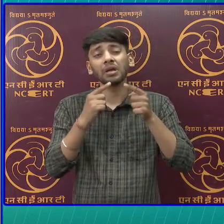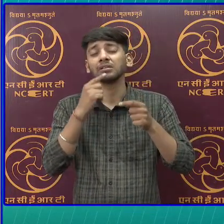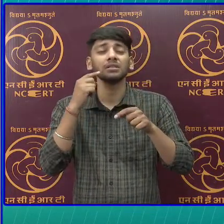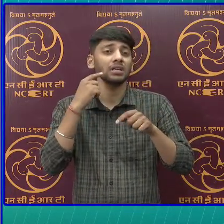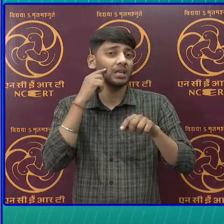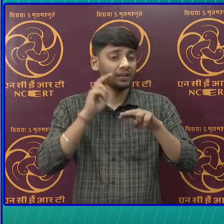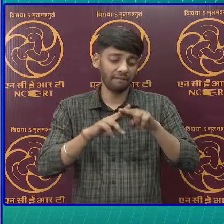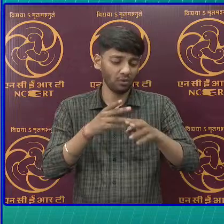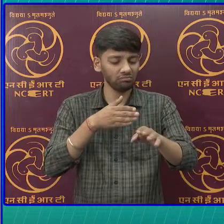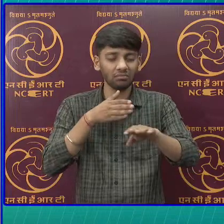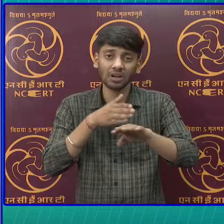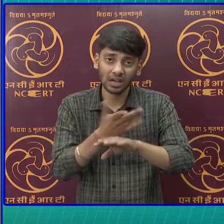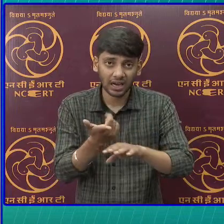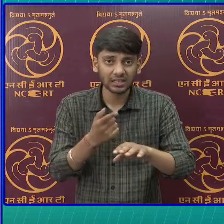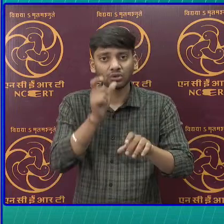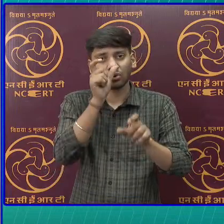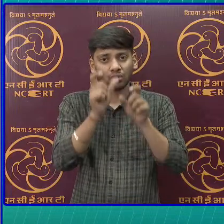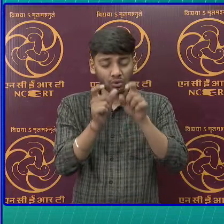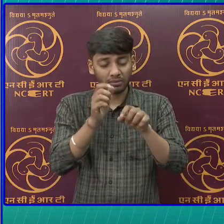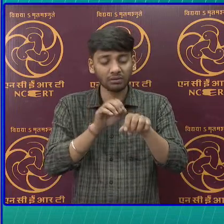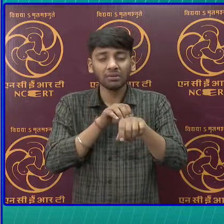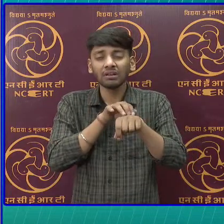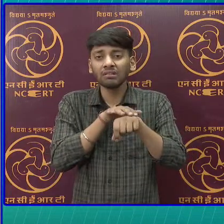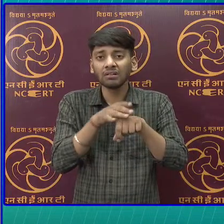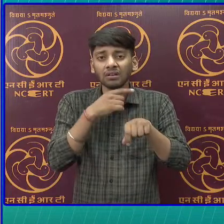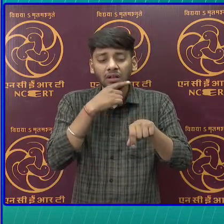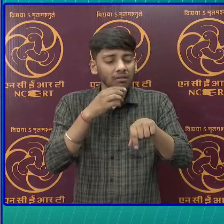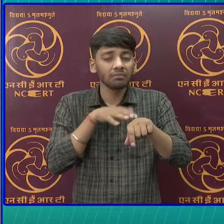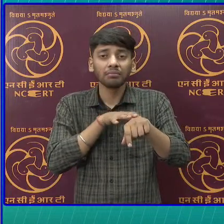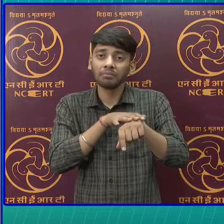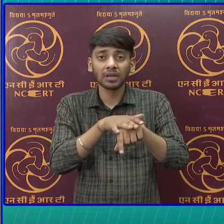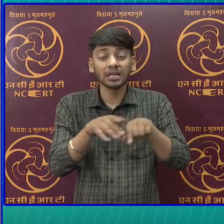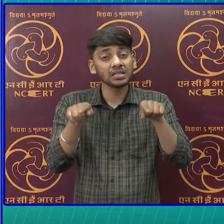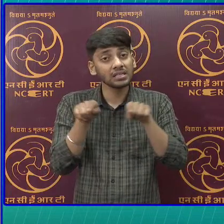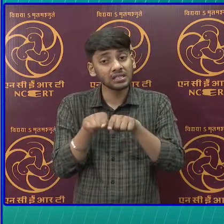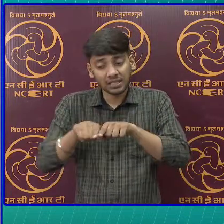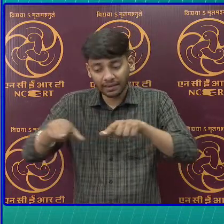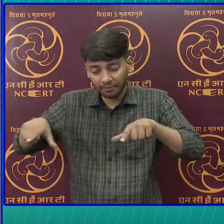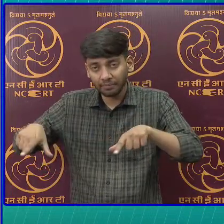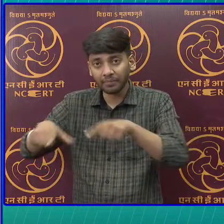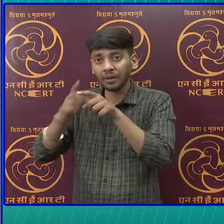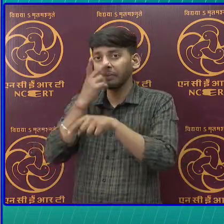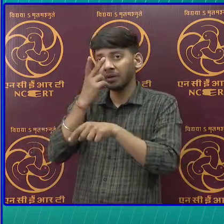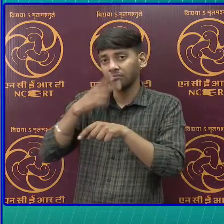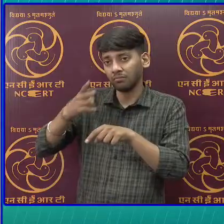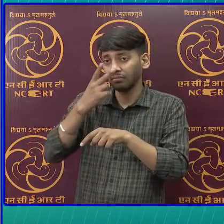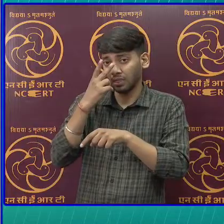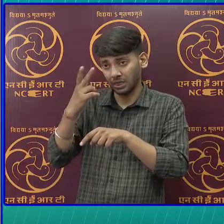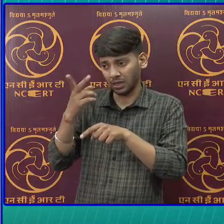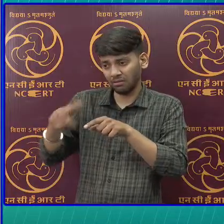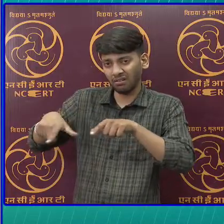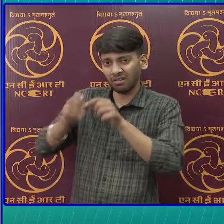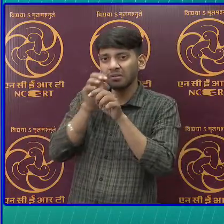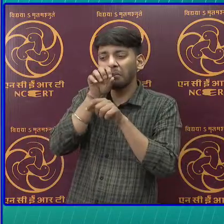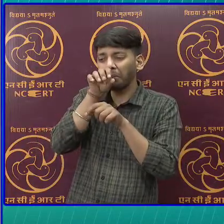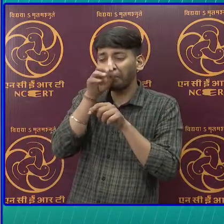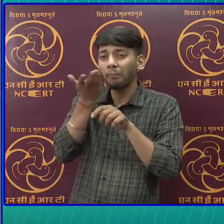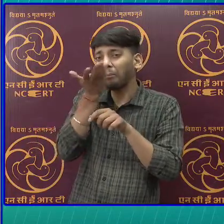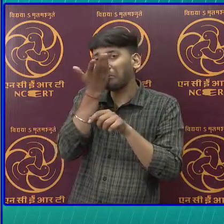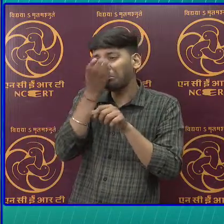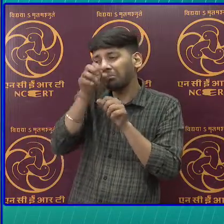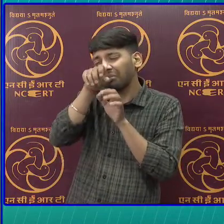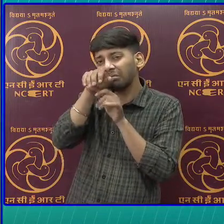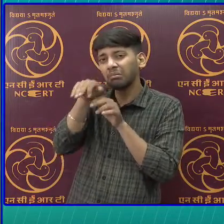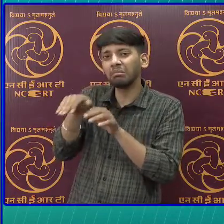bleeding, right, bleeding bark, poet says, will heal. As human wounds take time for the healing,